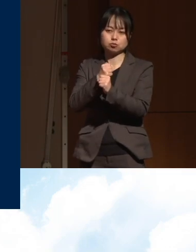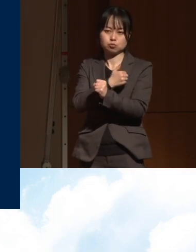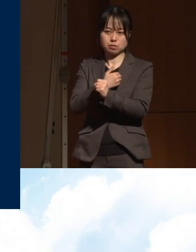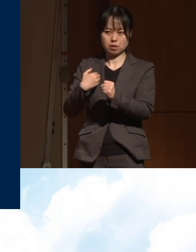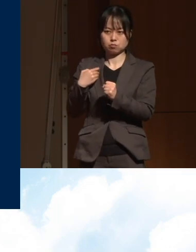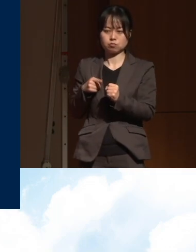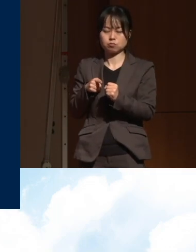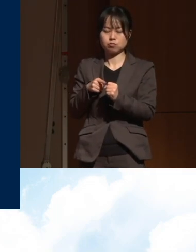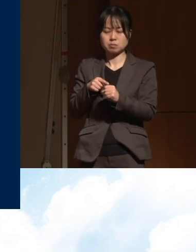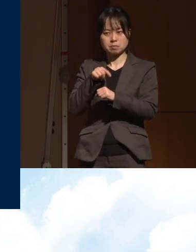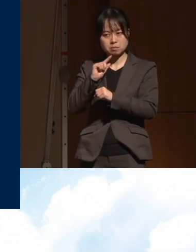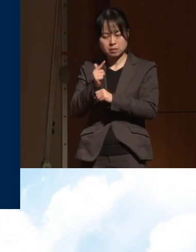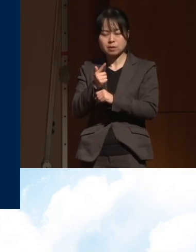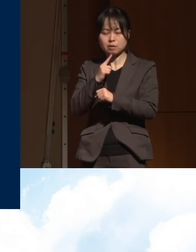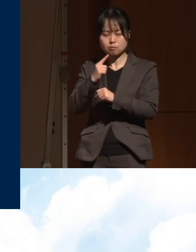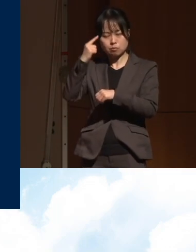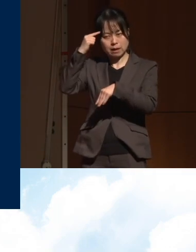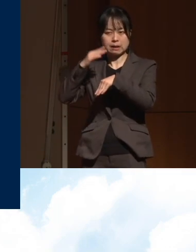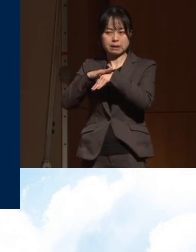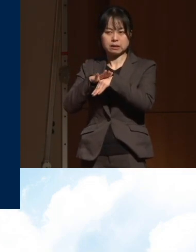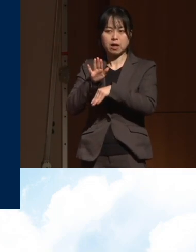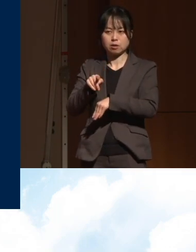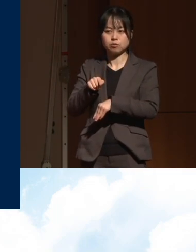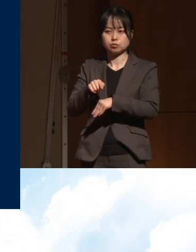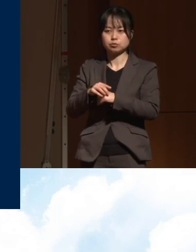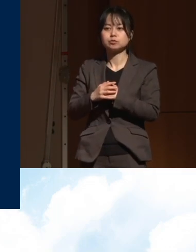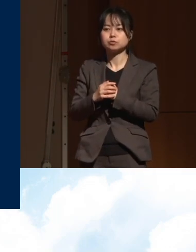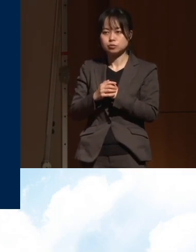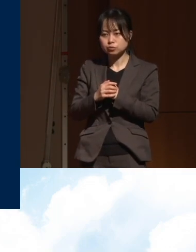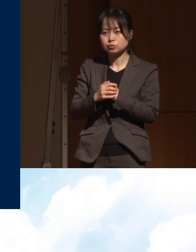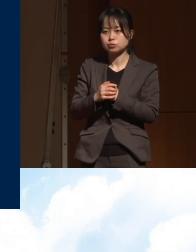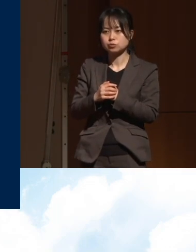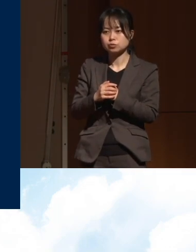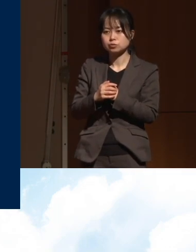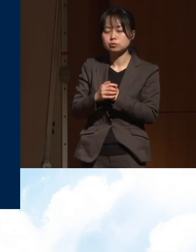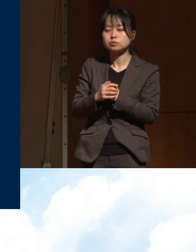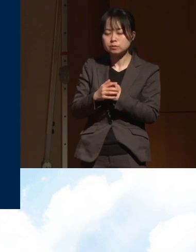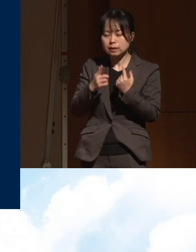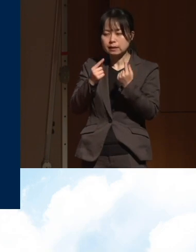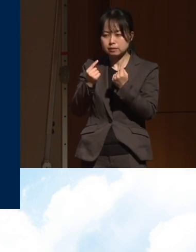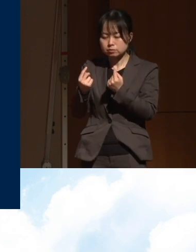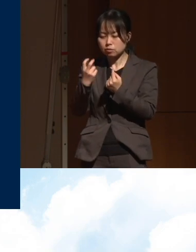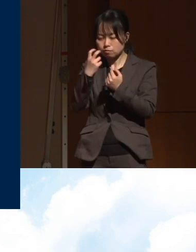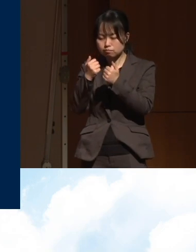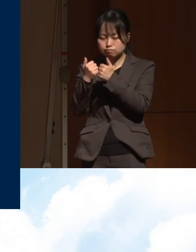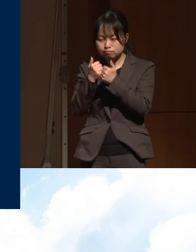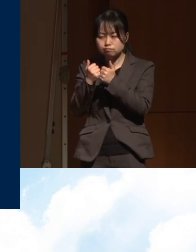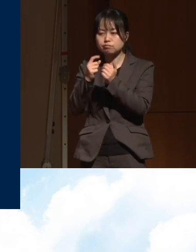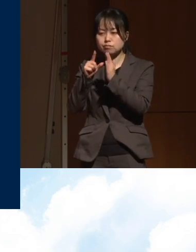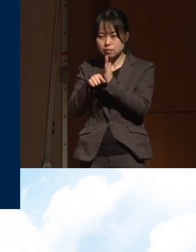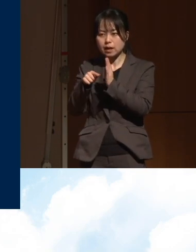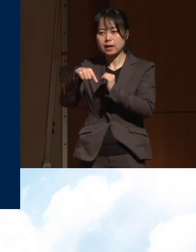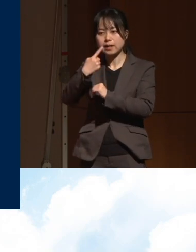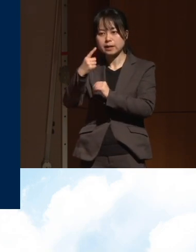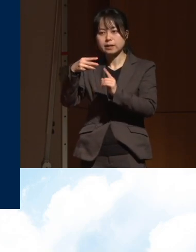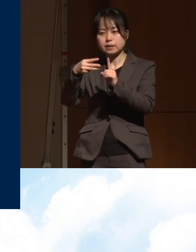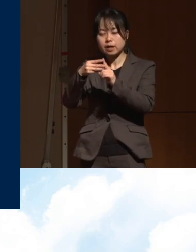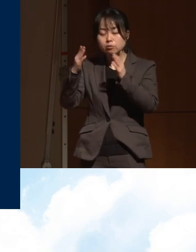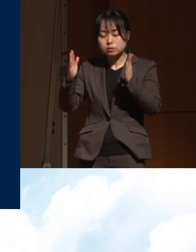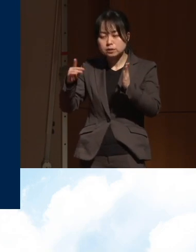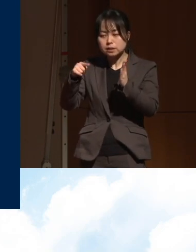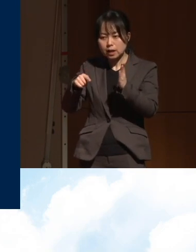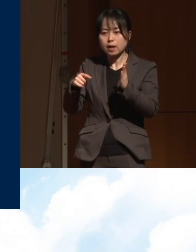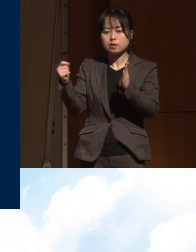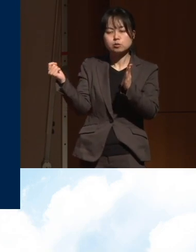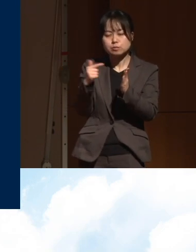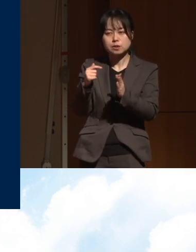if the risk-benefit context were appropriate at around 100 days. If we had been